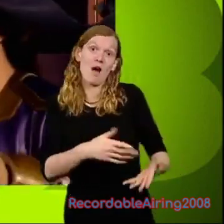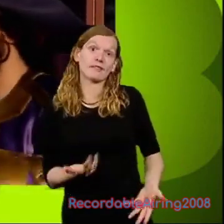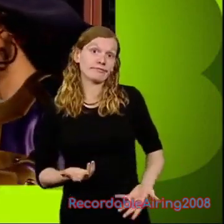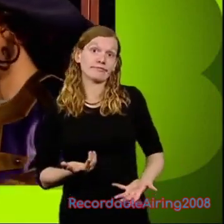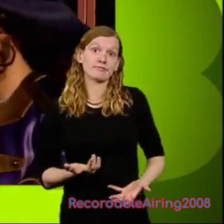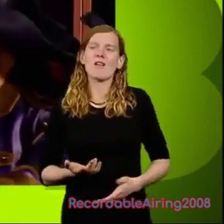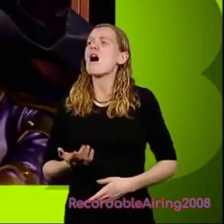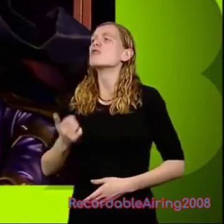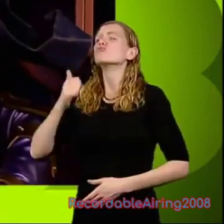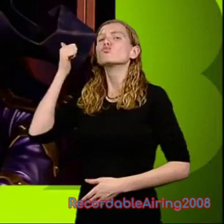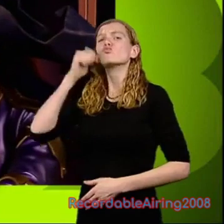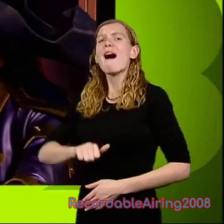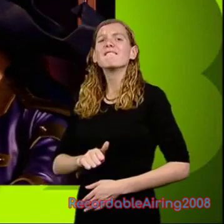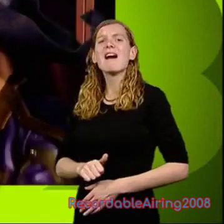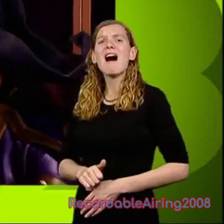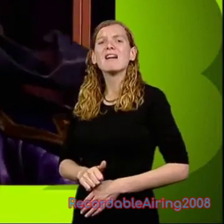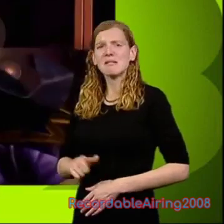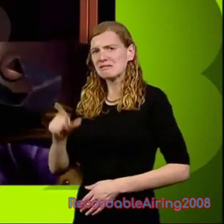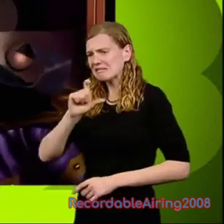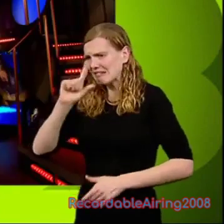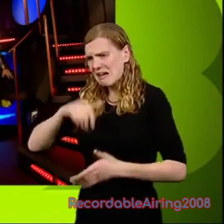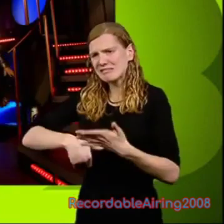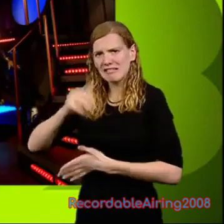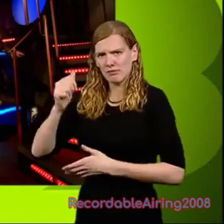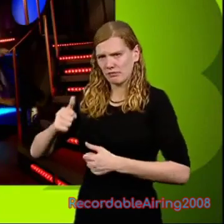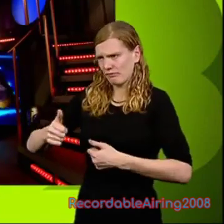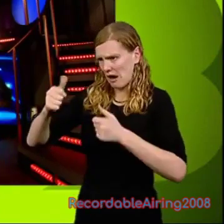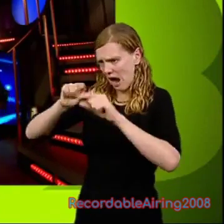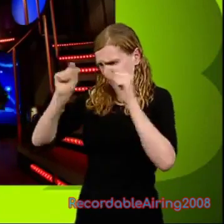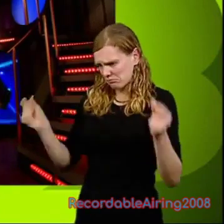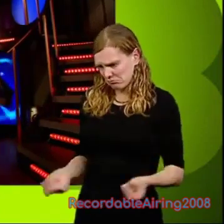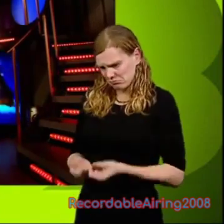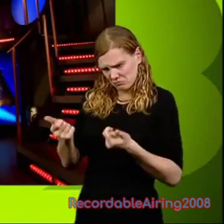You could still sell it to someone else. Look, it's in perfect condition.